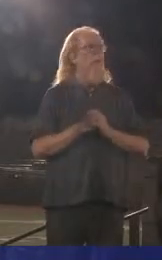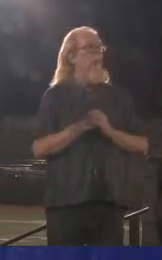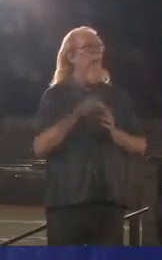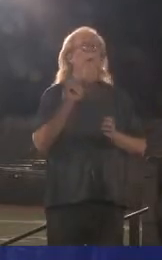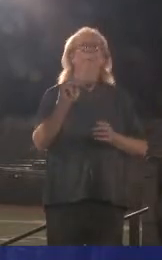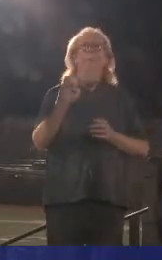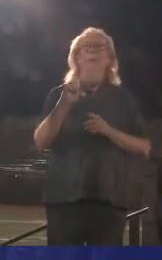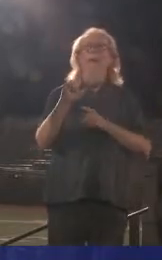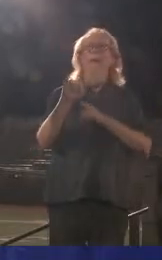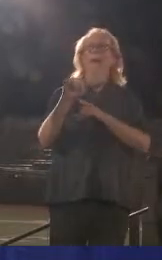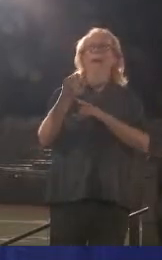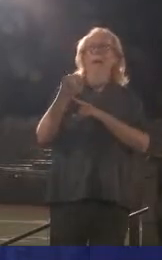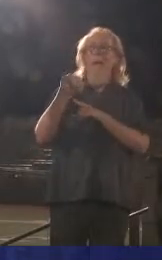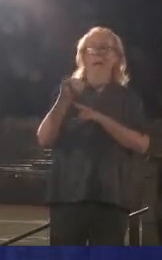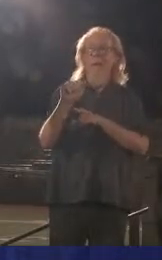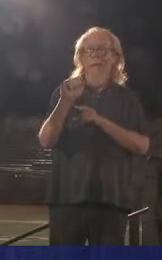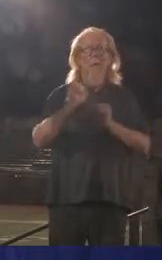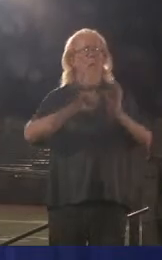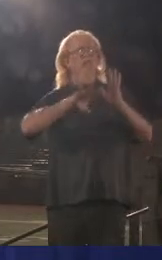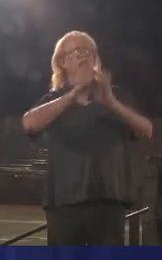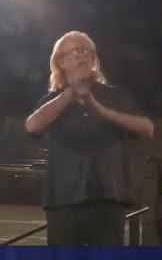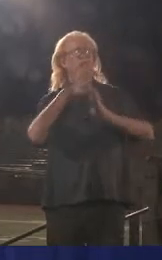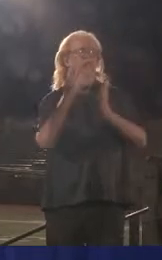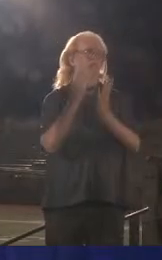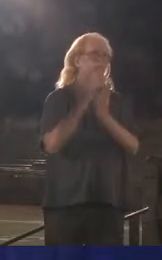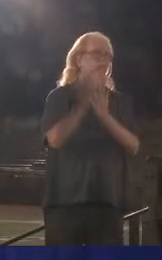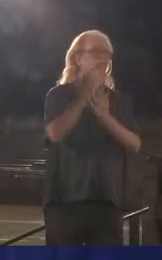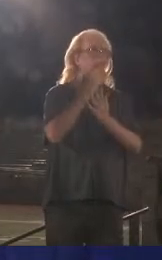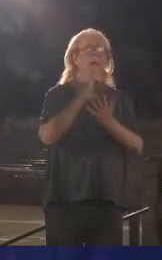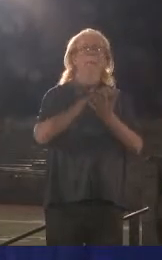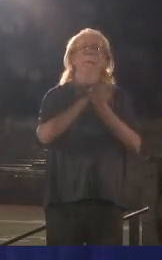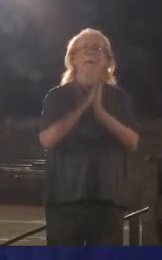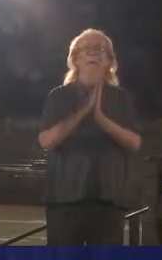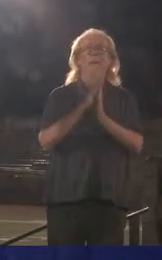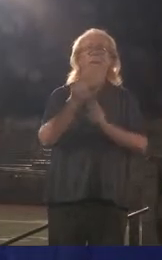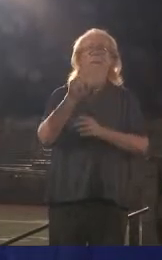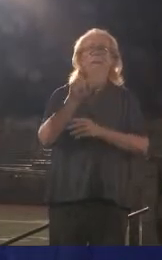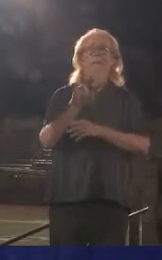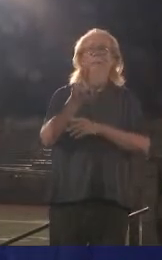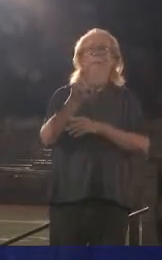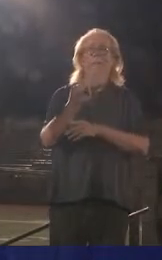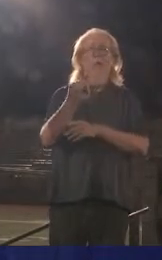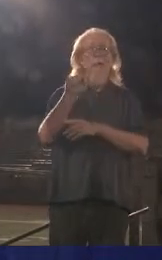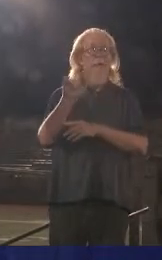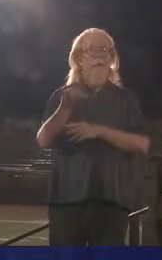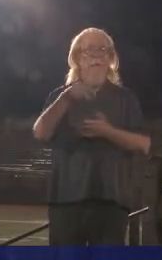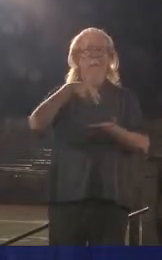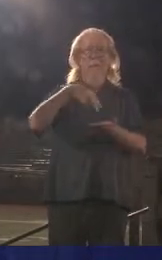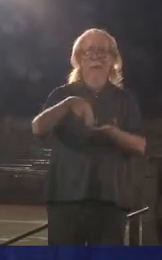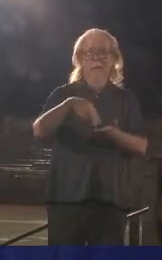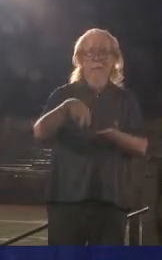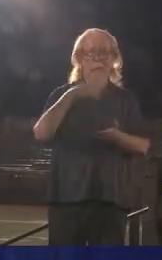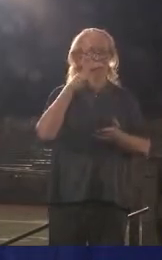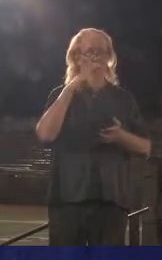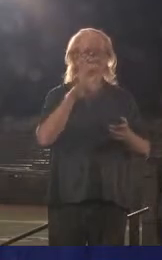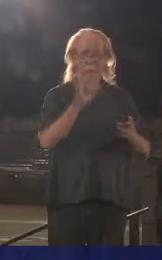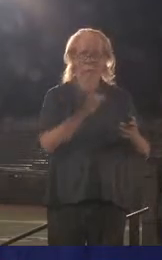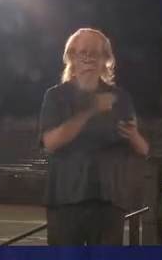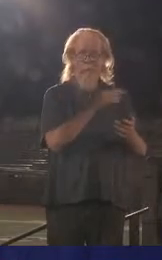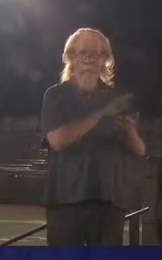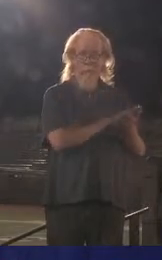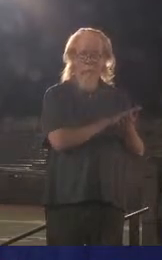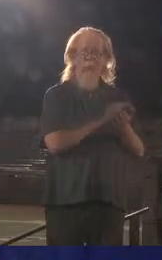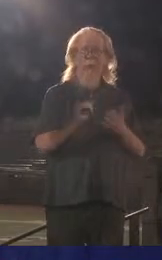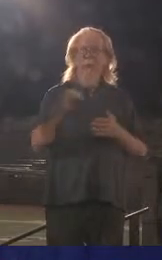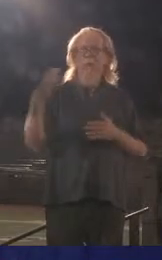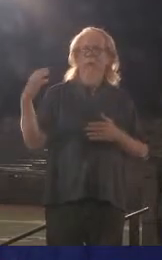was able to achieve her dream of becoming a varsity dancer for Highlands, and she served as the colonel of the High Steppers dance team